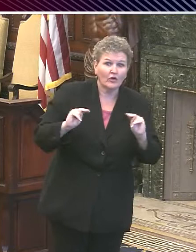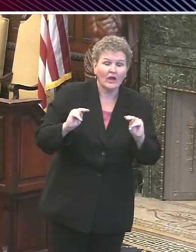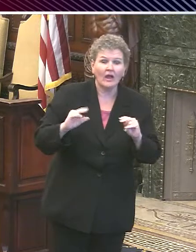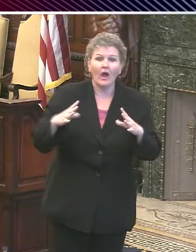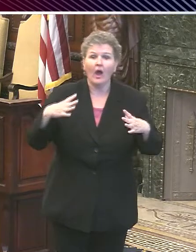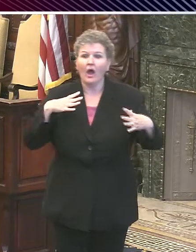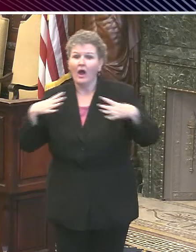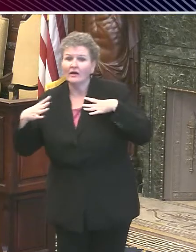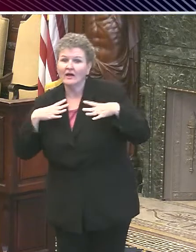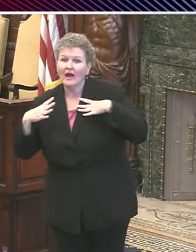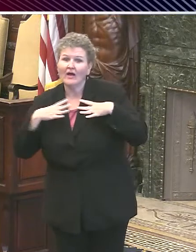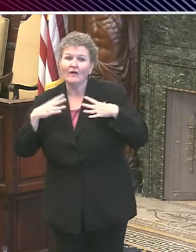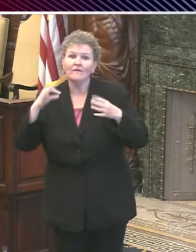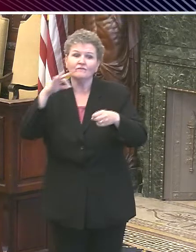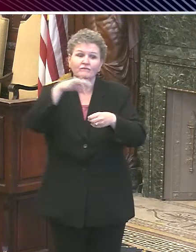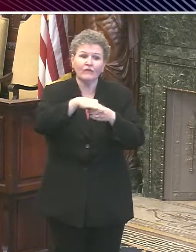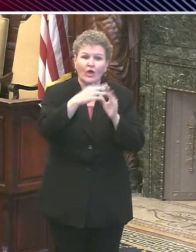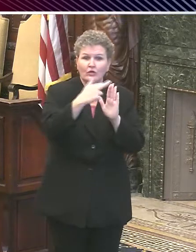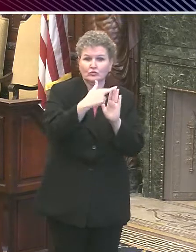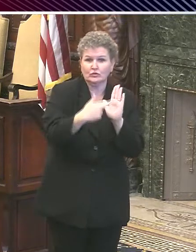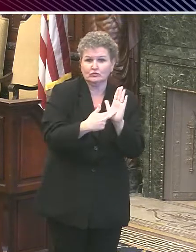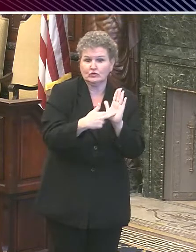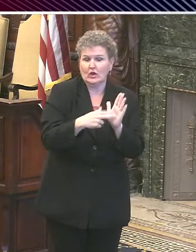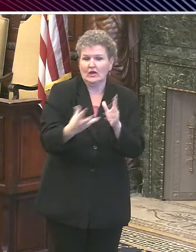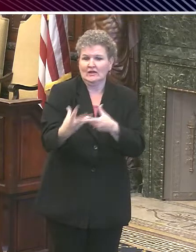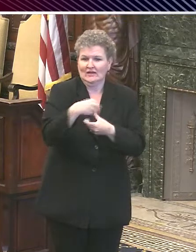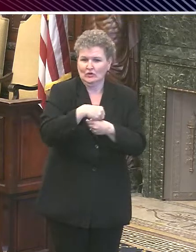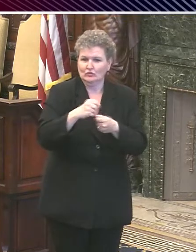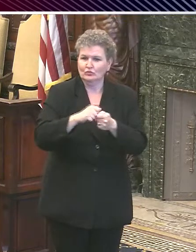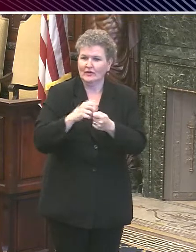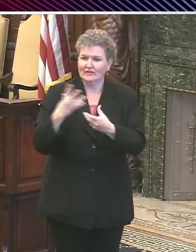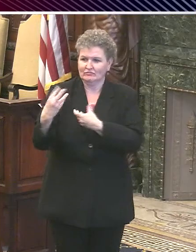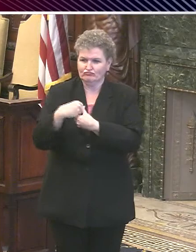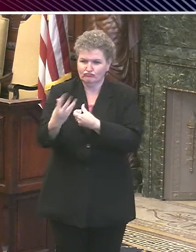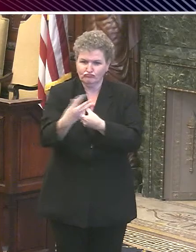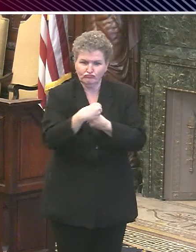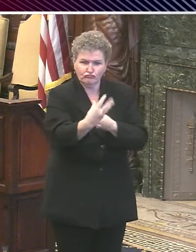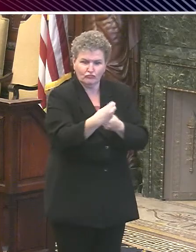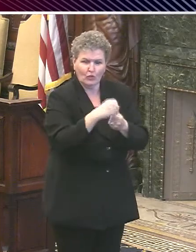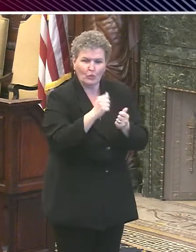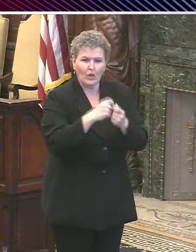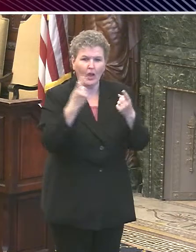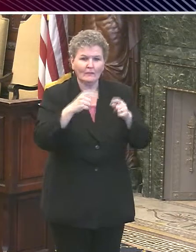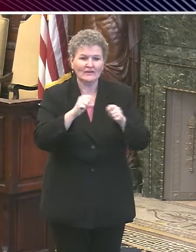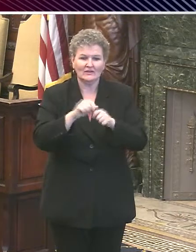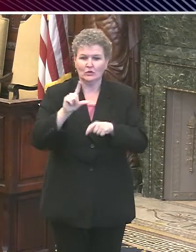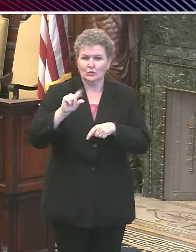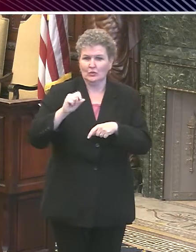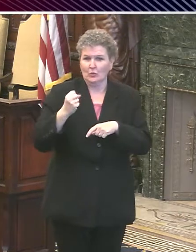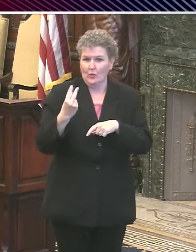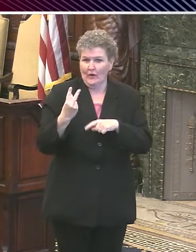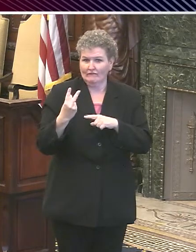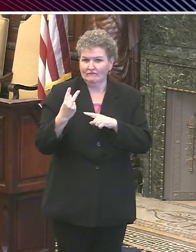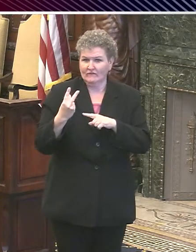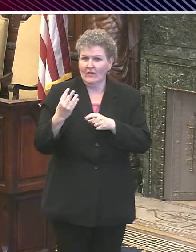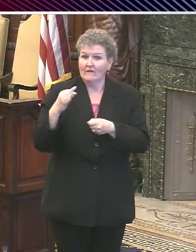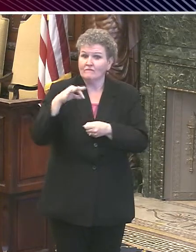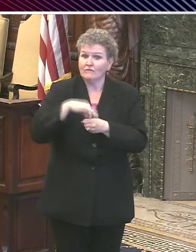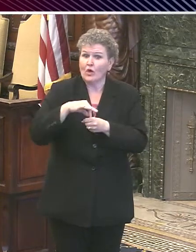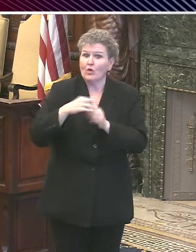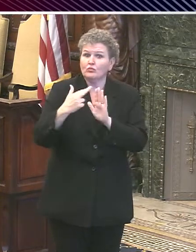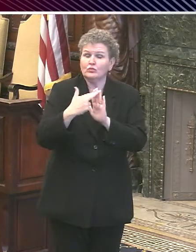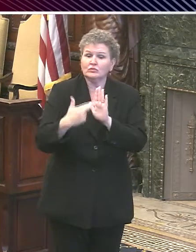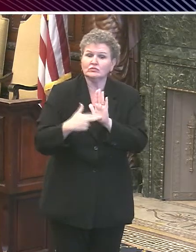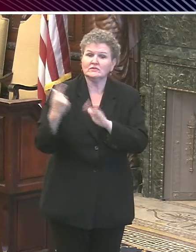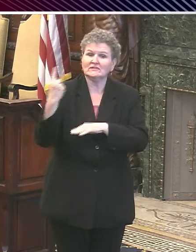voter registration and voter engagement, first observed in 2012. The National Voter Registration Day efforts have helped 3 million